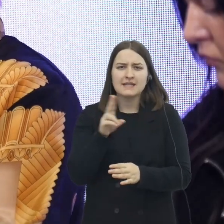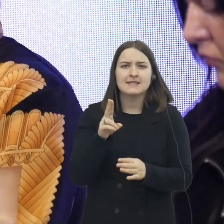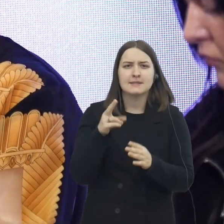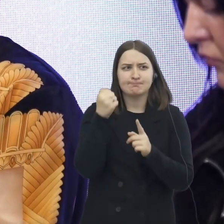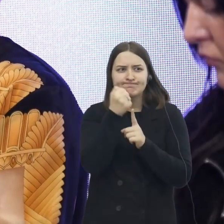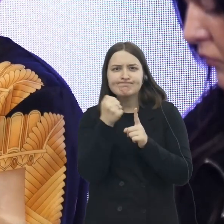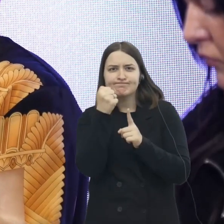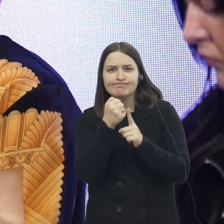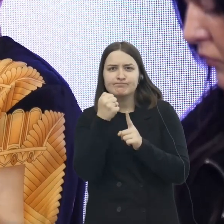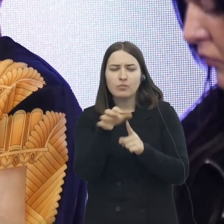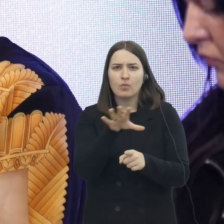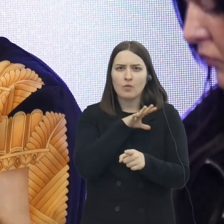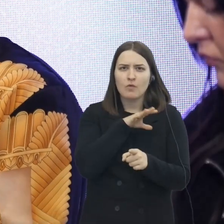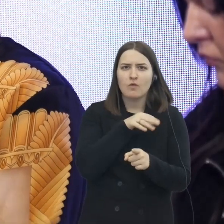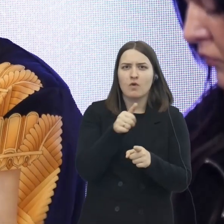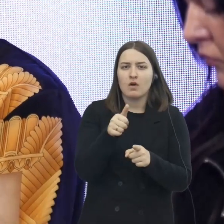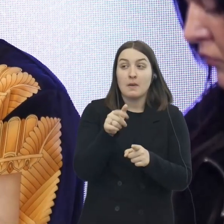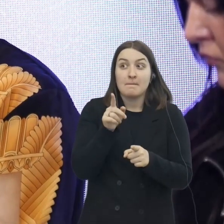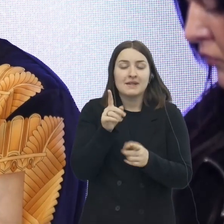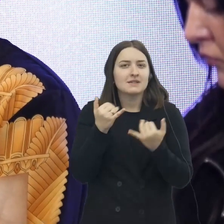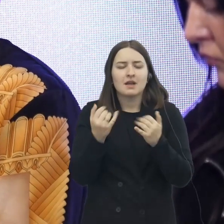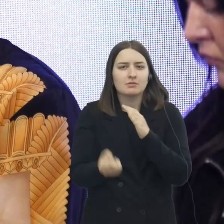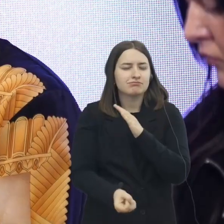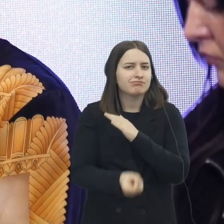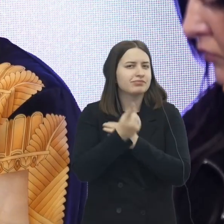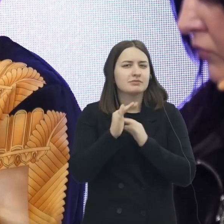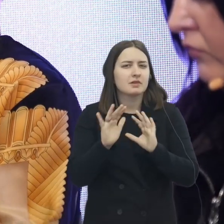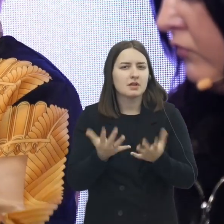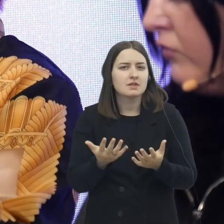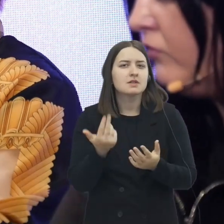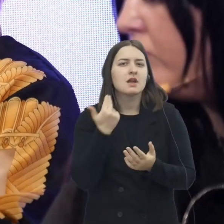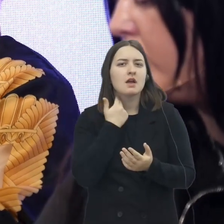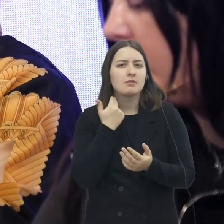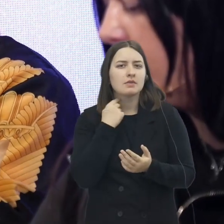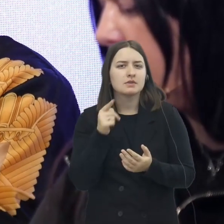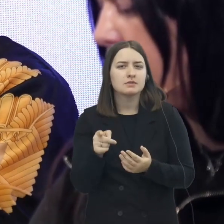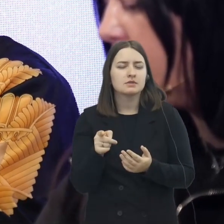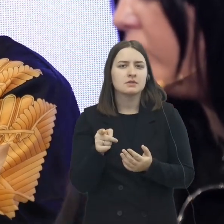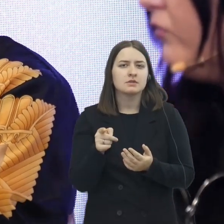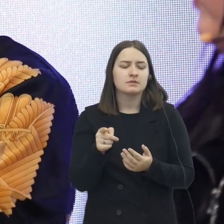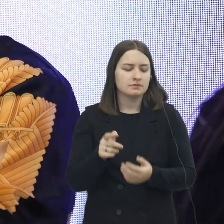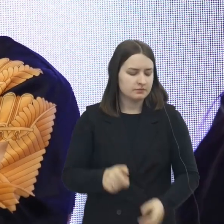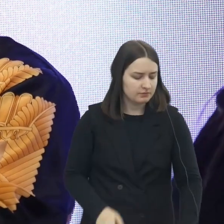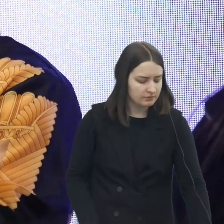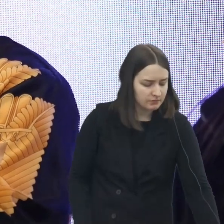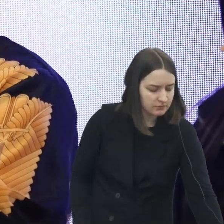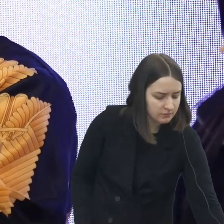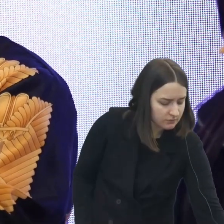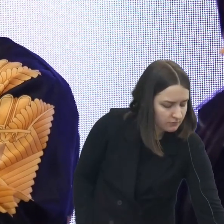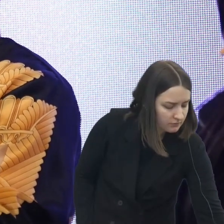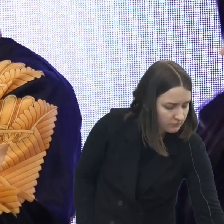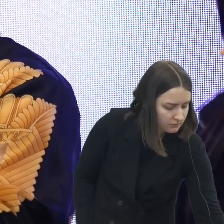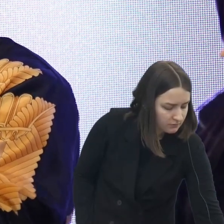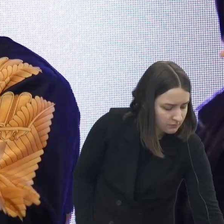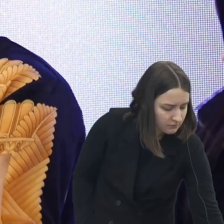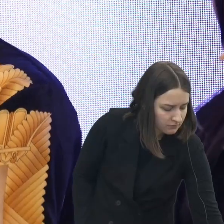these groups that like have less possibilities are being tried to kind of feed a group that to blame, that